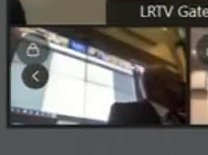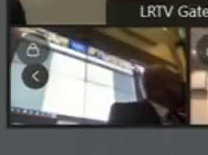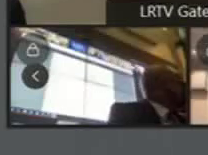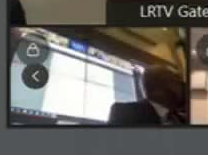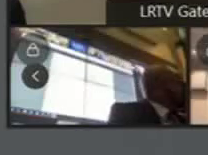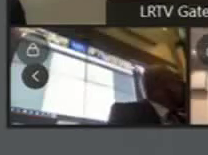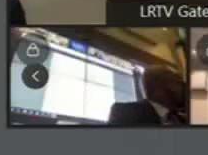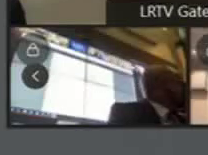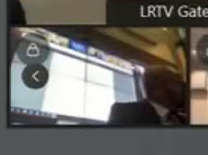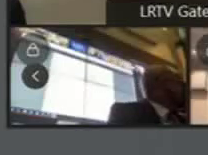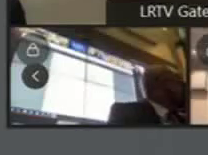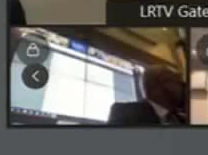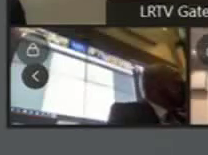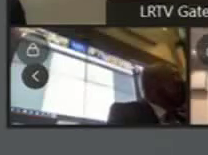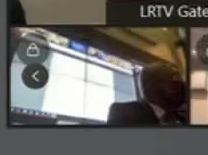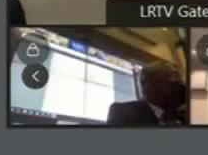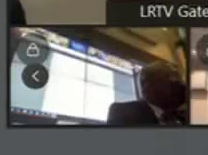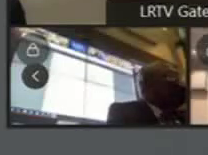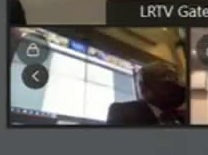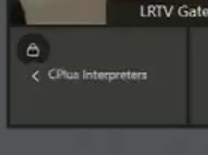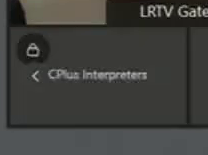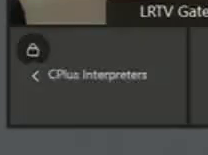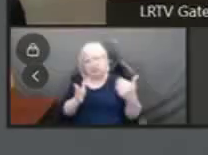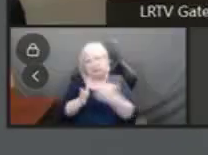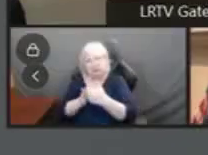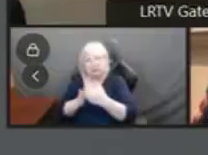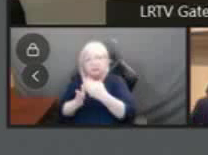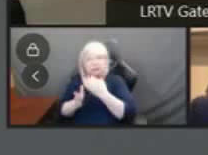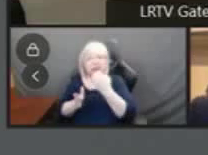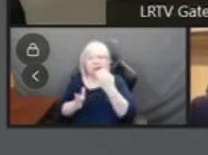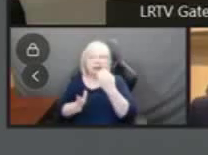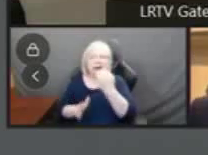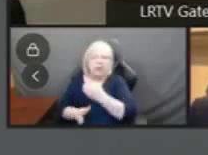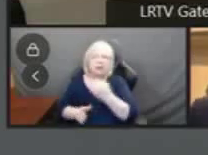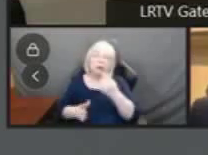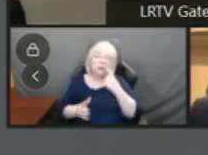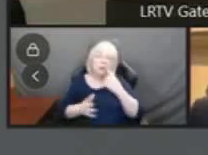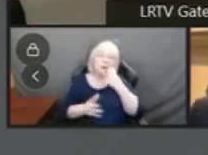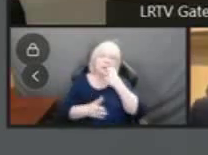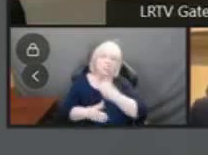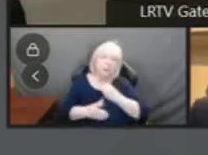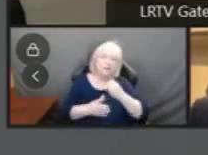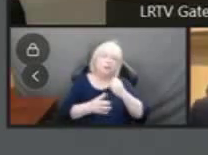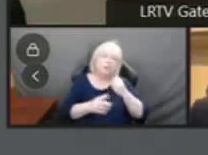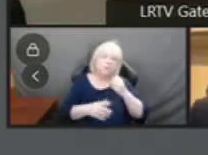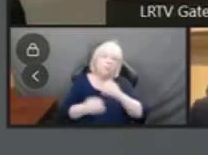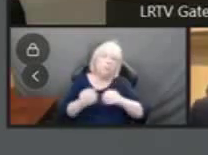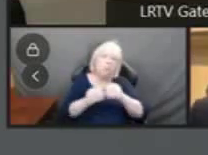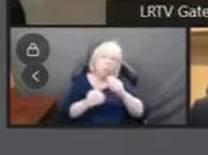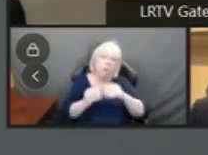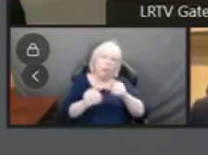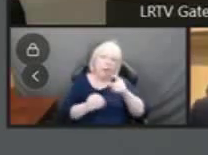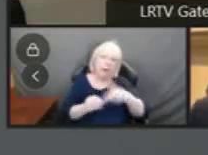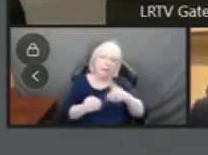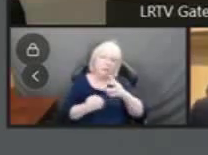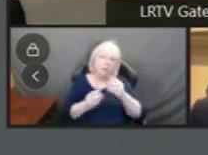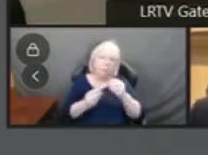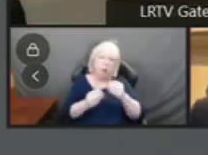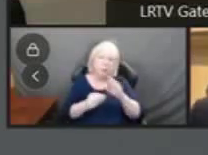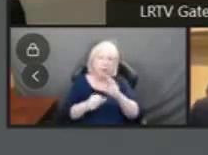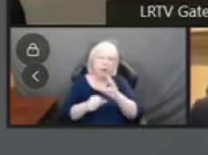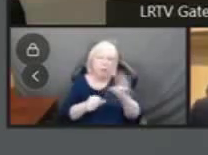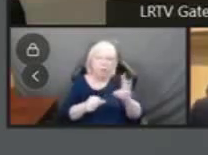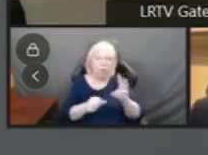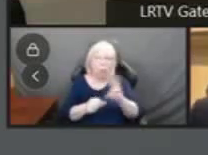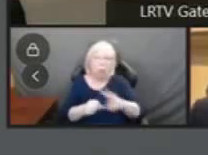looks like it's right on the east, so it preserves over more than half the property to the west as a buffer. And